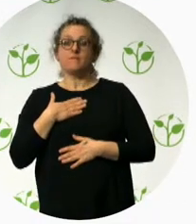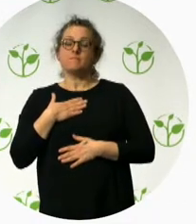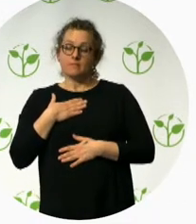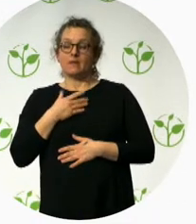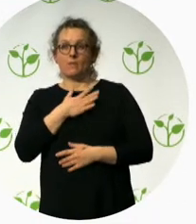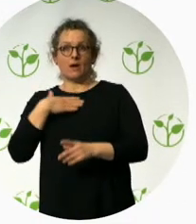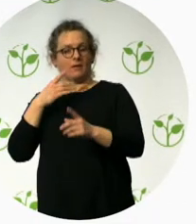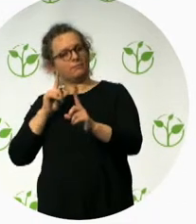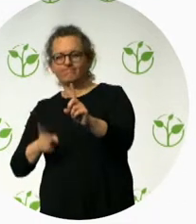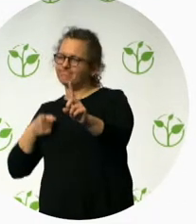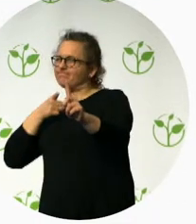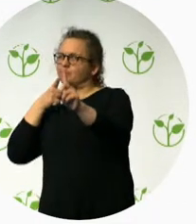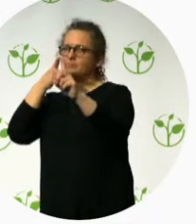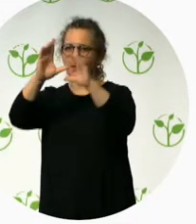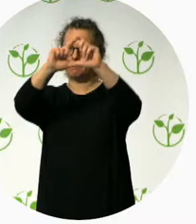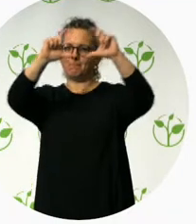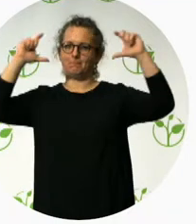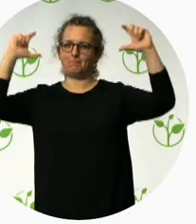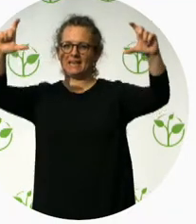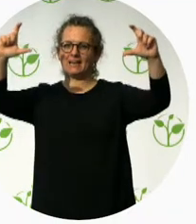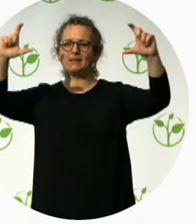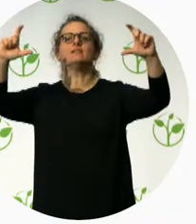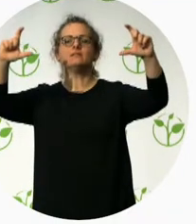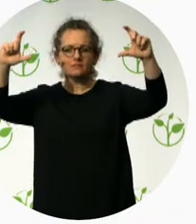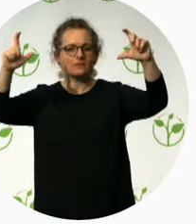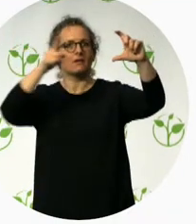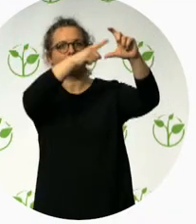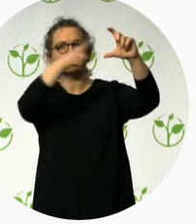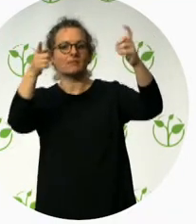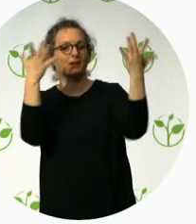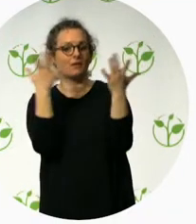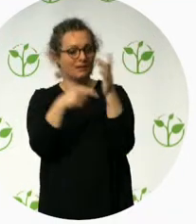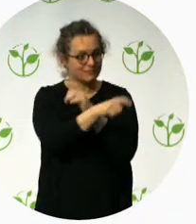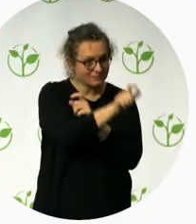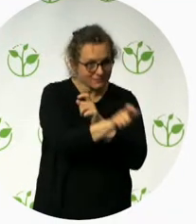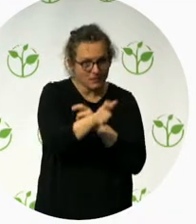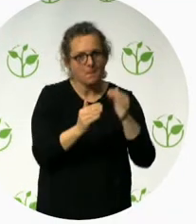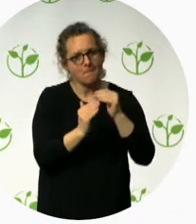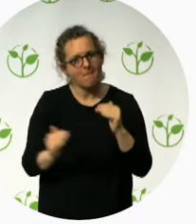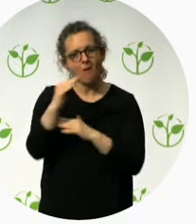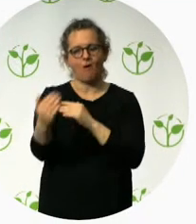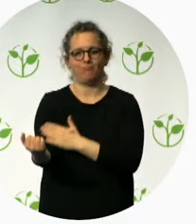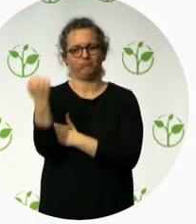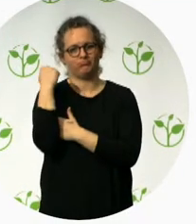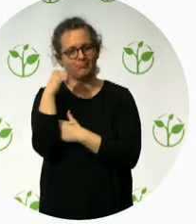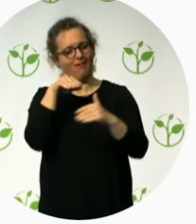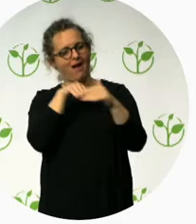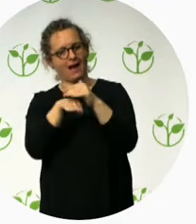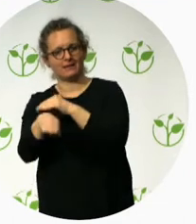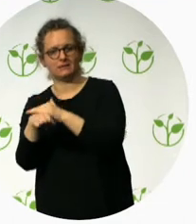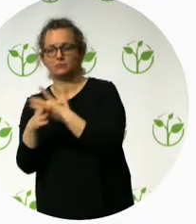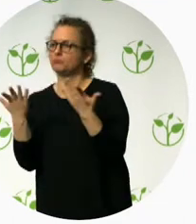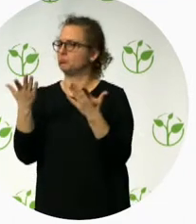the accessibility. We are saying architectural accessibility and also the